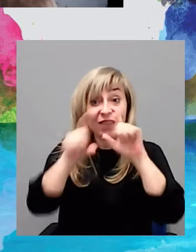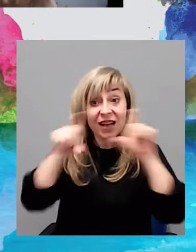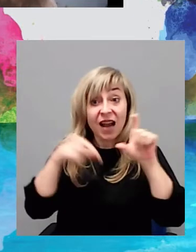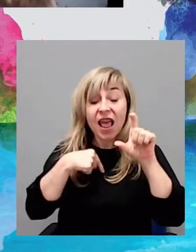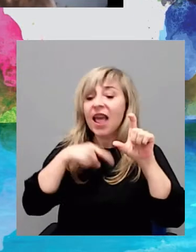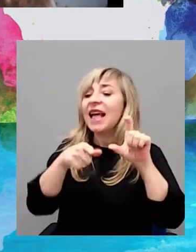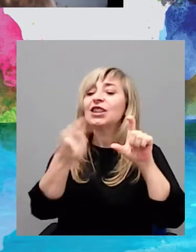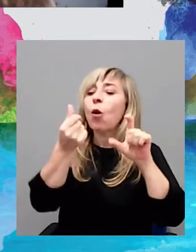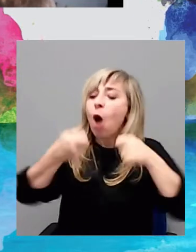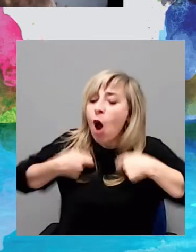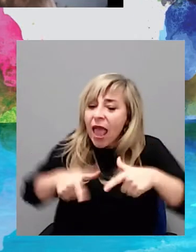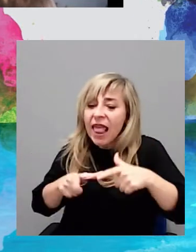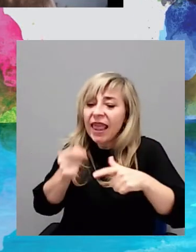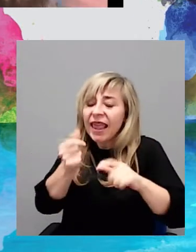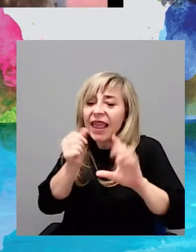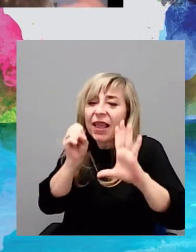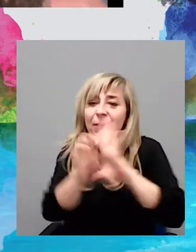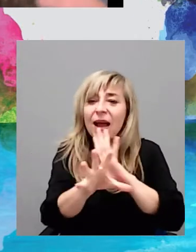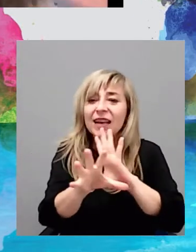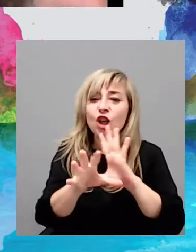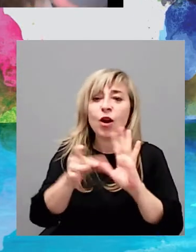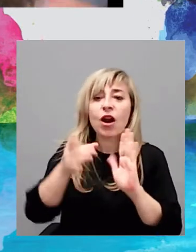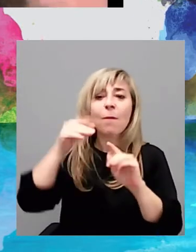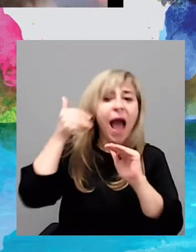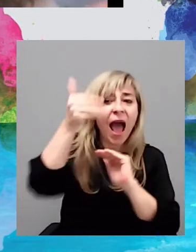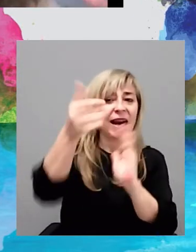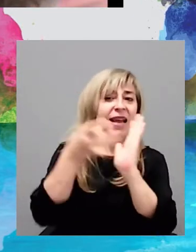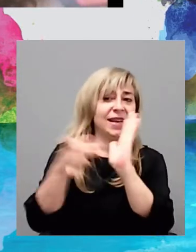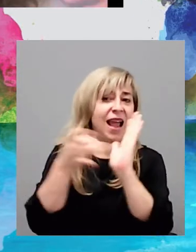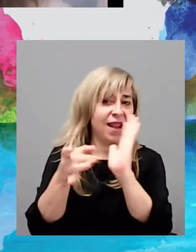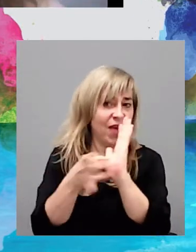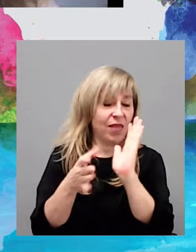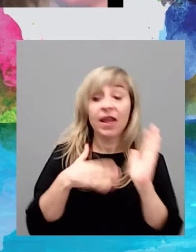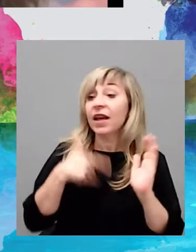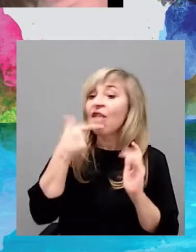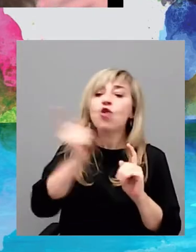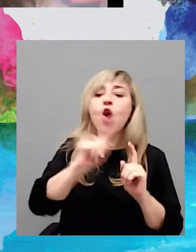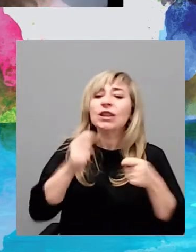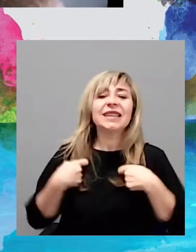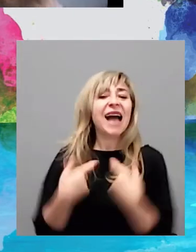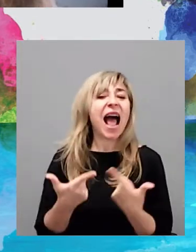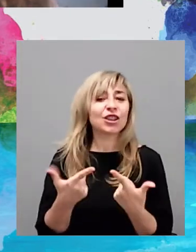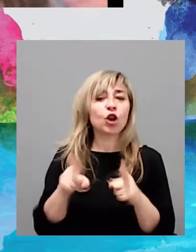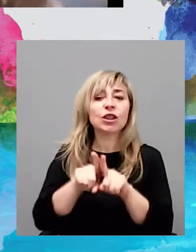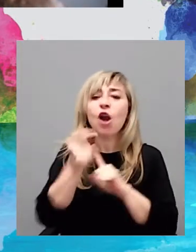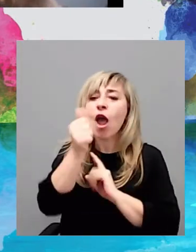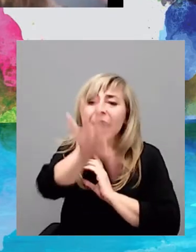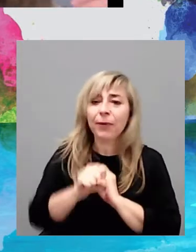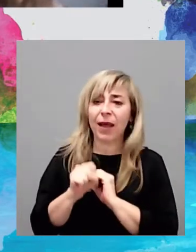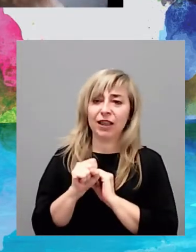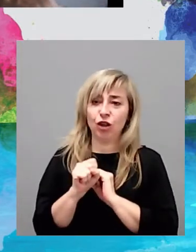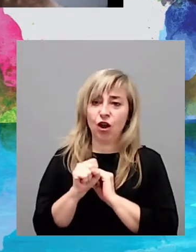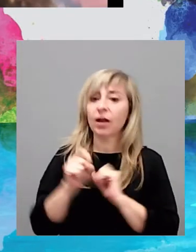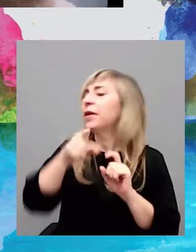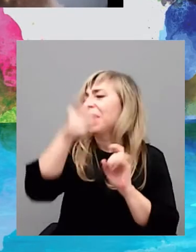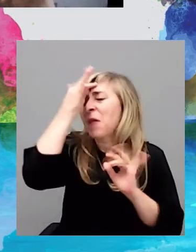is an investment in quality. It's not an expense, a business expense. It's an investment, like we can invest in